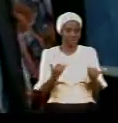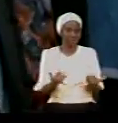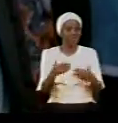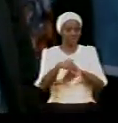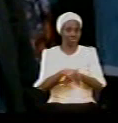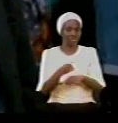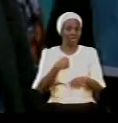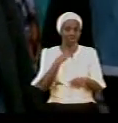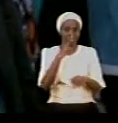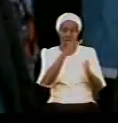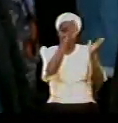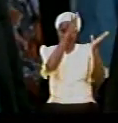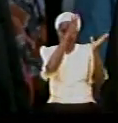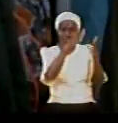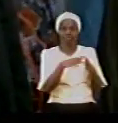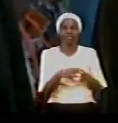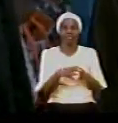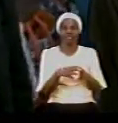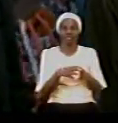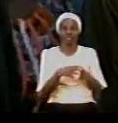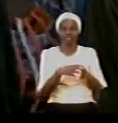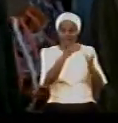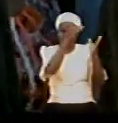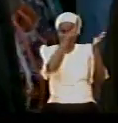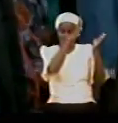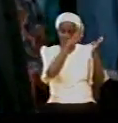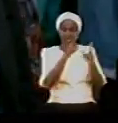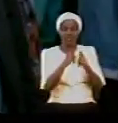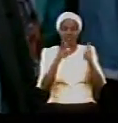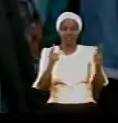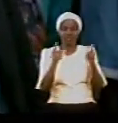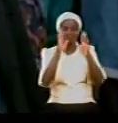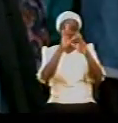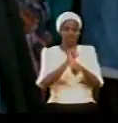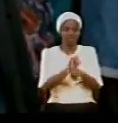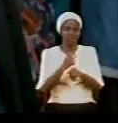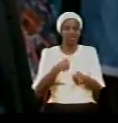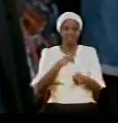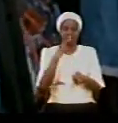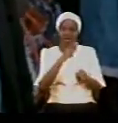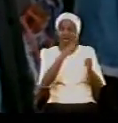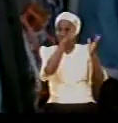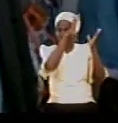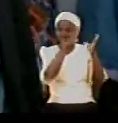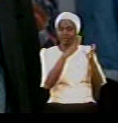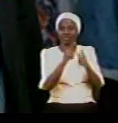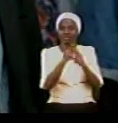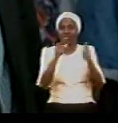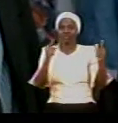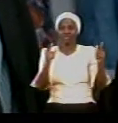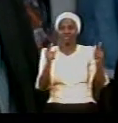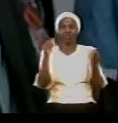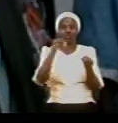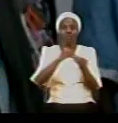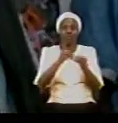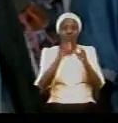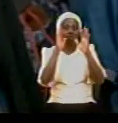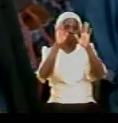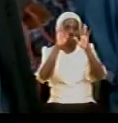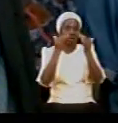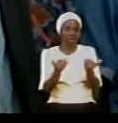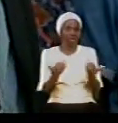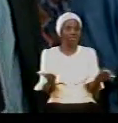We're expecting greater wonders tonight, because God's